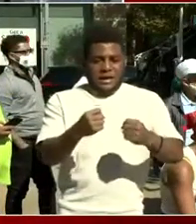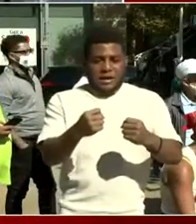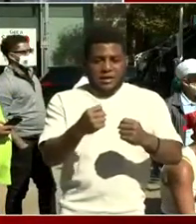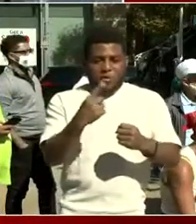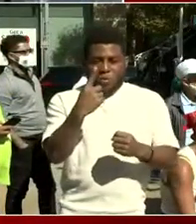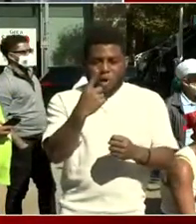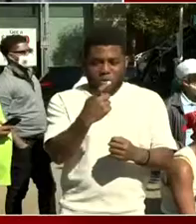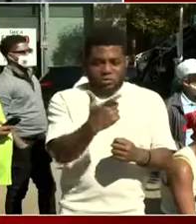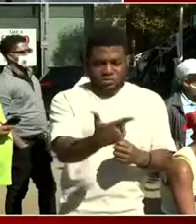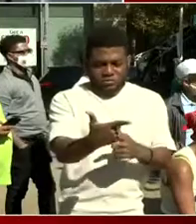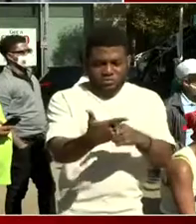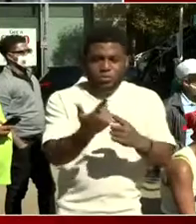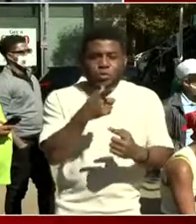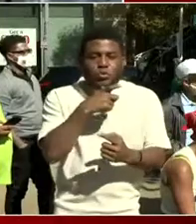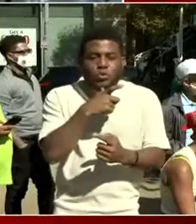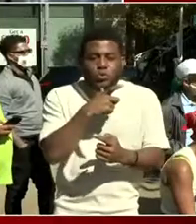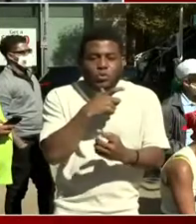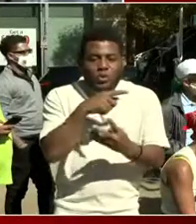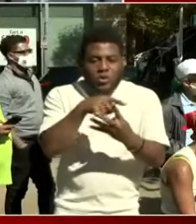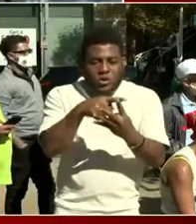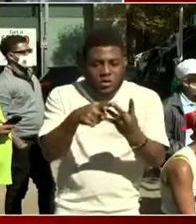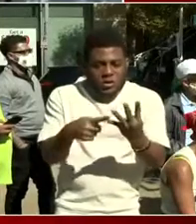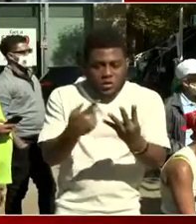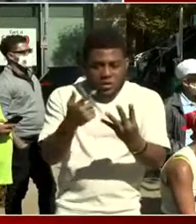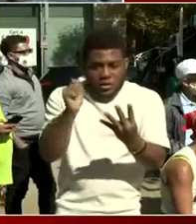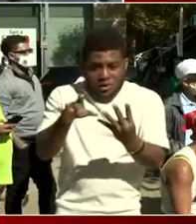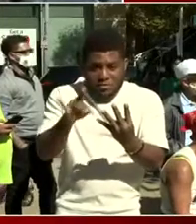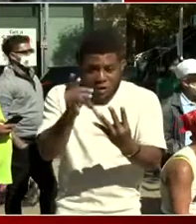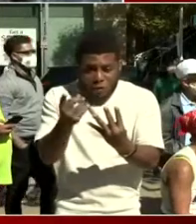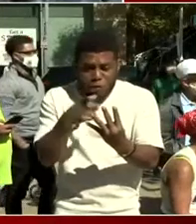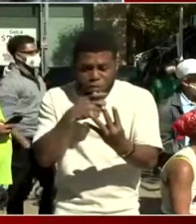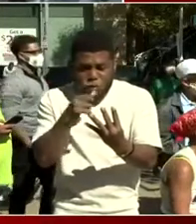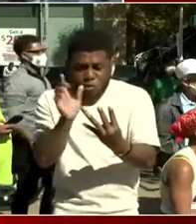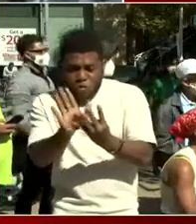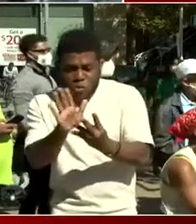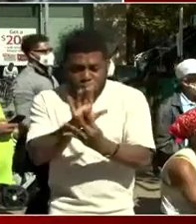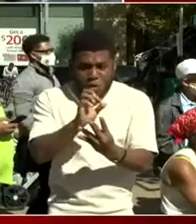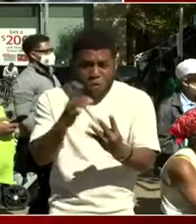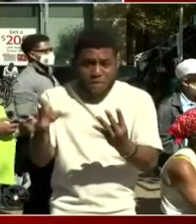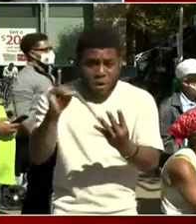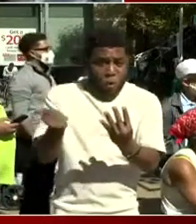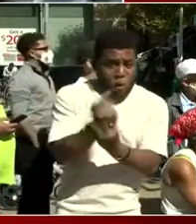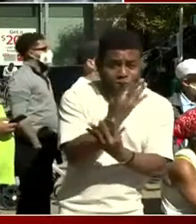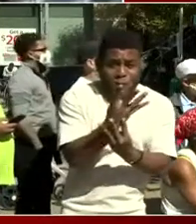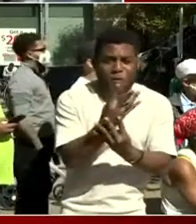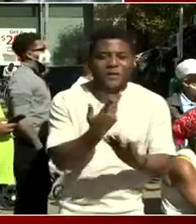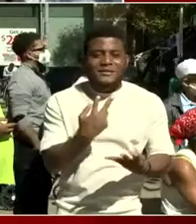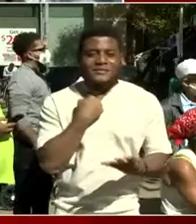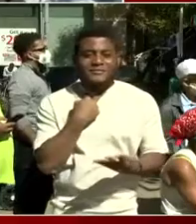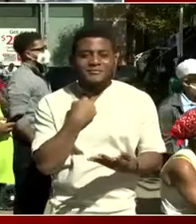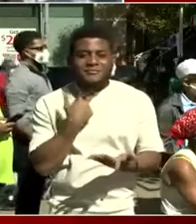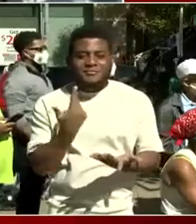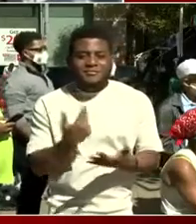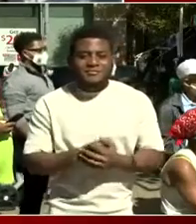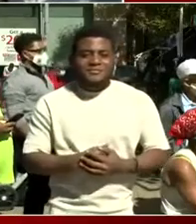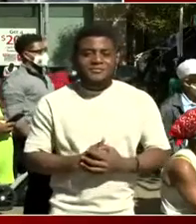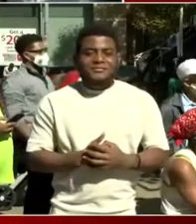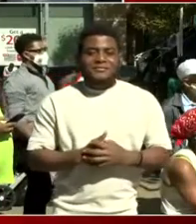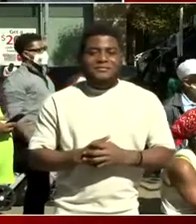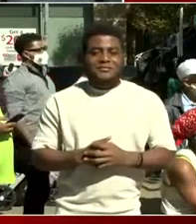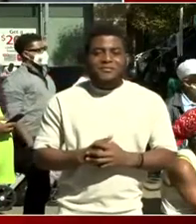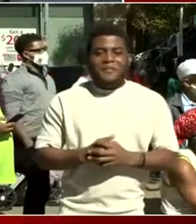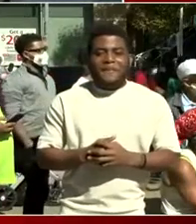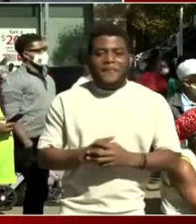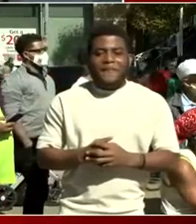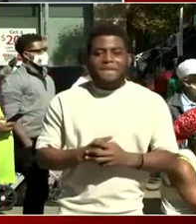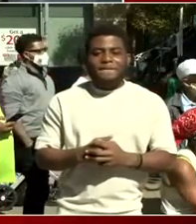we select this person, all 4 individuals end up going. What ends up happening, and what the U.S. Attorney oftentimes, what they would like to do is for us to get some type